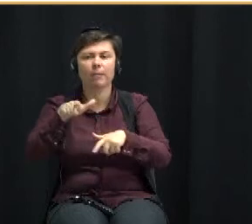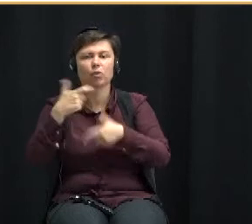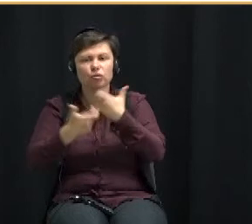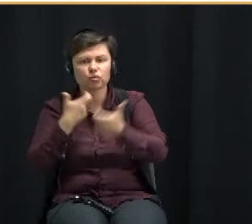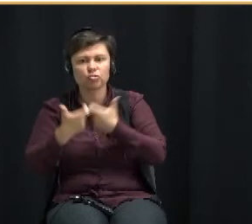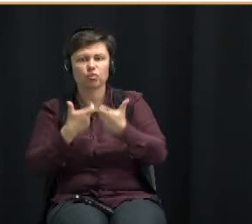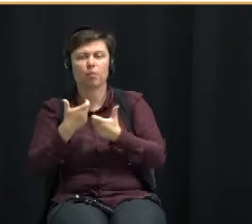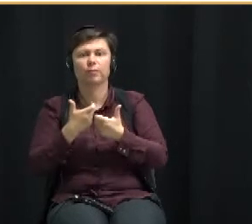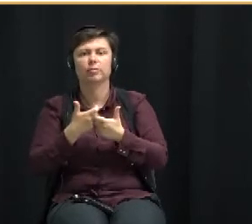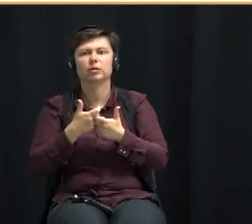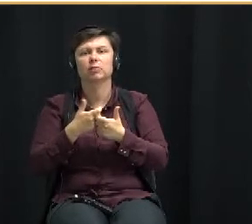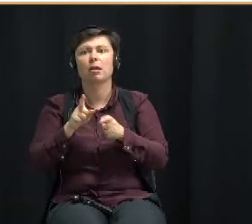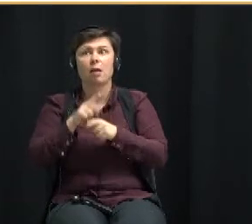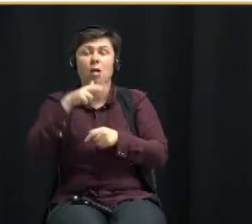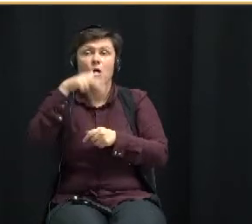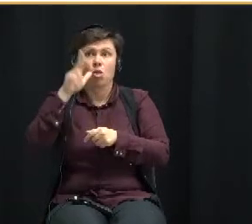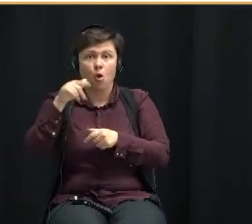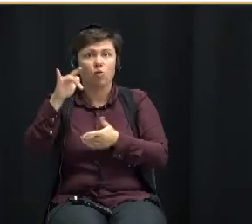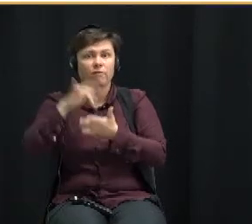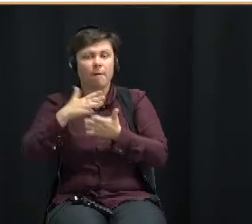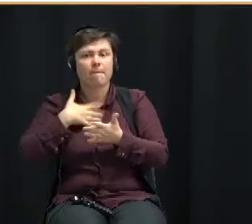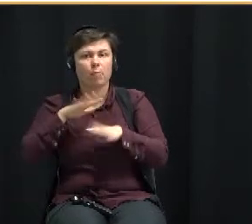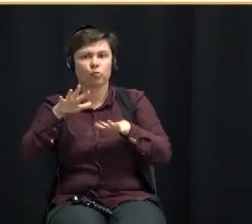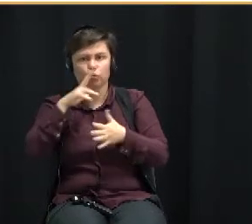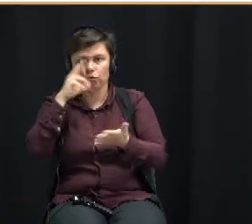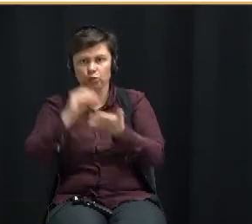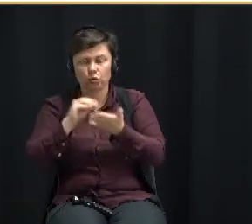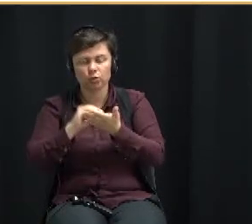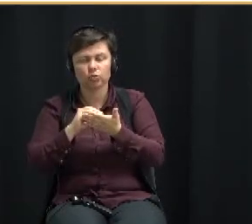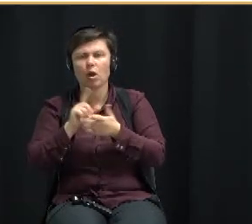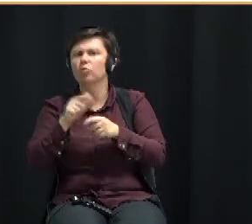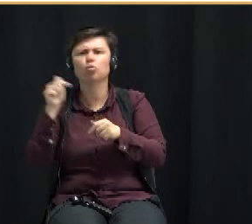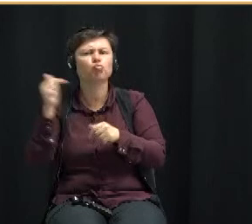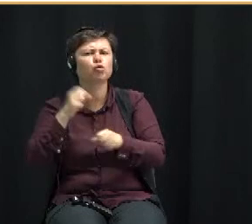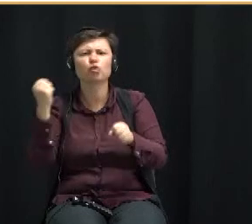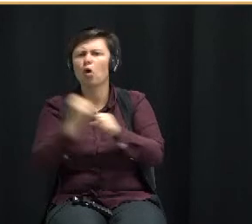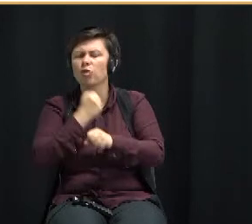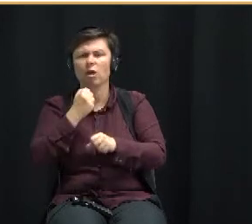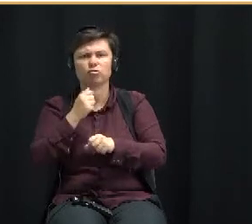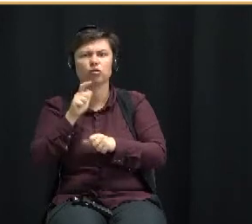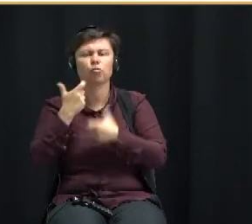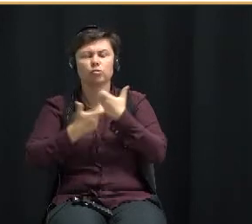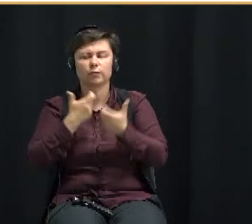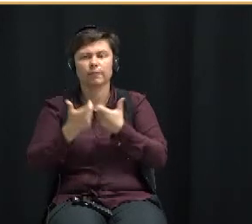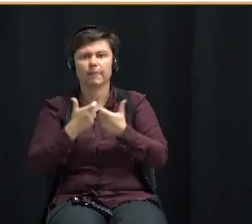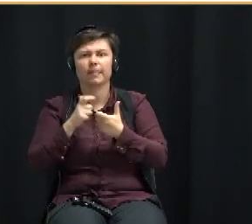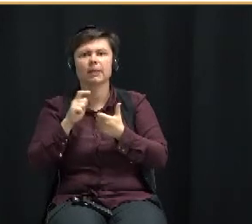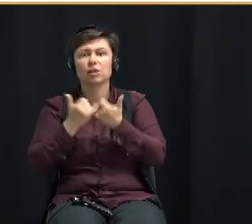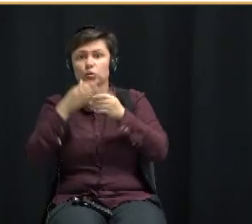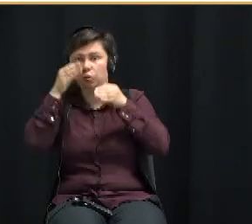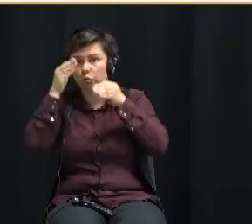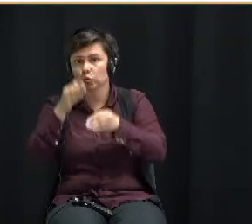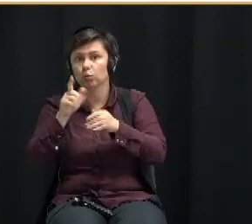for a long time experienced that what is necessary for some is better for all. And I'm sure you can agree to that.